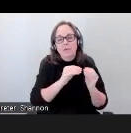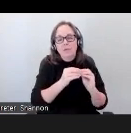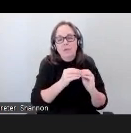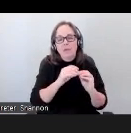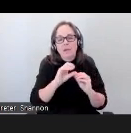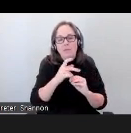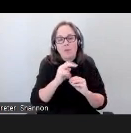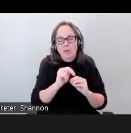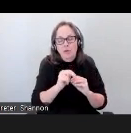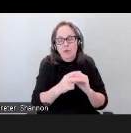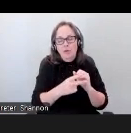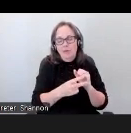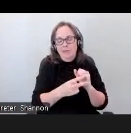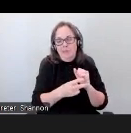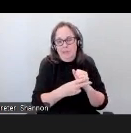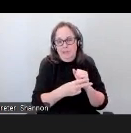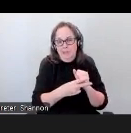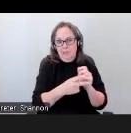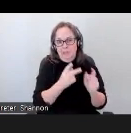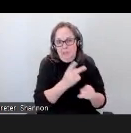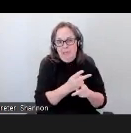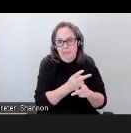watch and wait, has gone up.